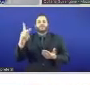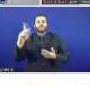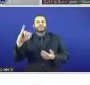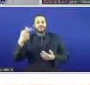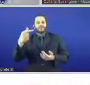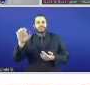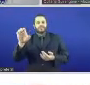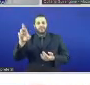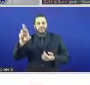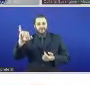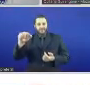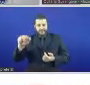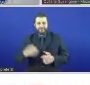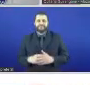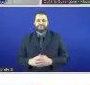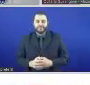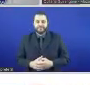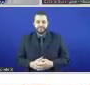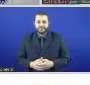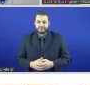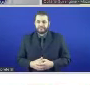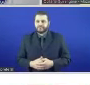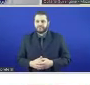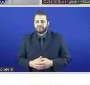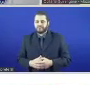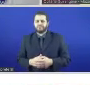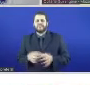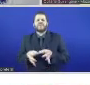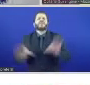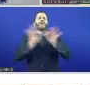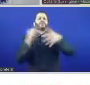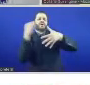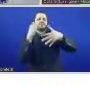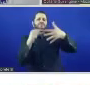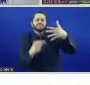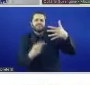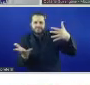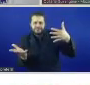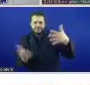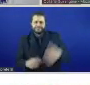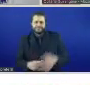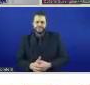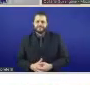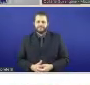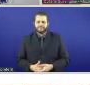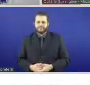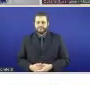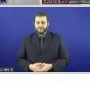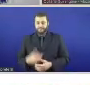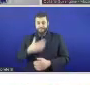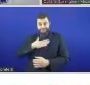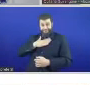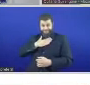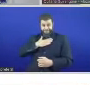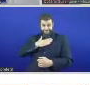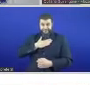need to support a meaningful parity law. We need to be more than part of the statistic to legitimate democracies, a